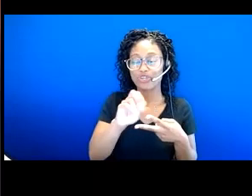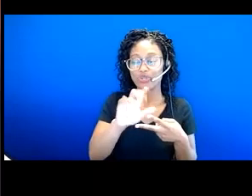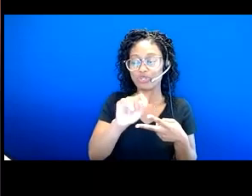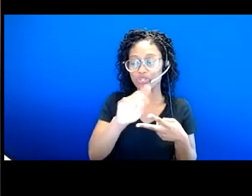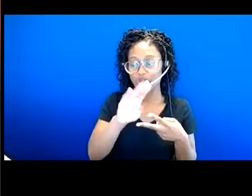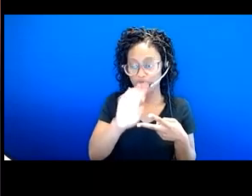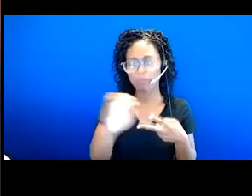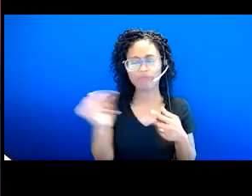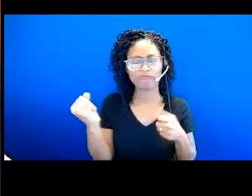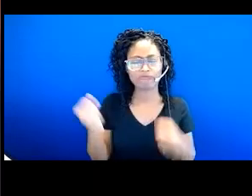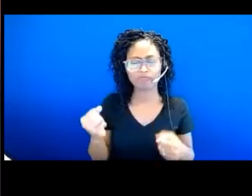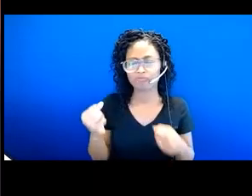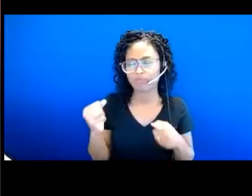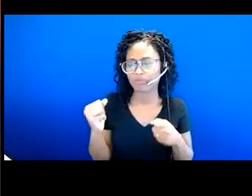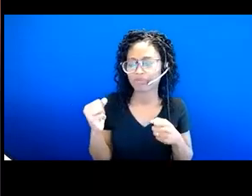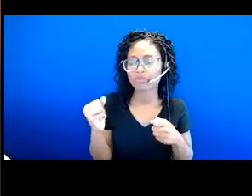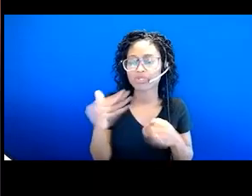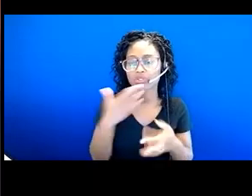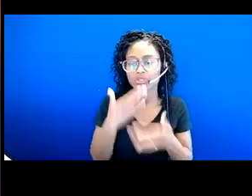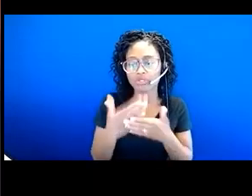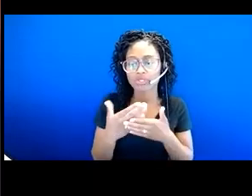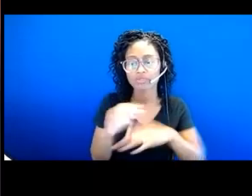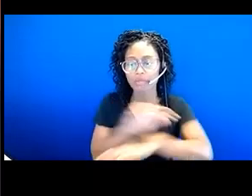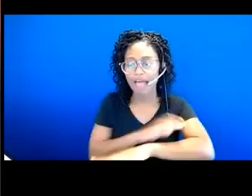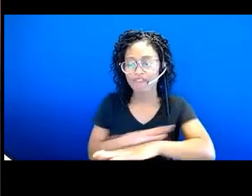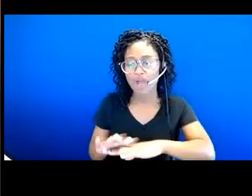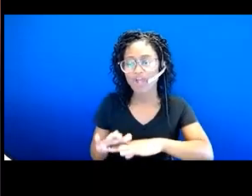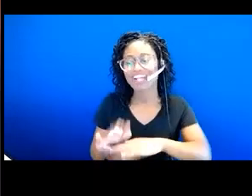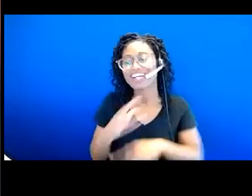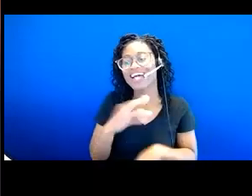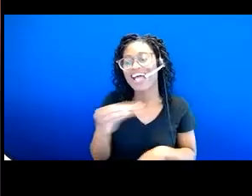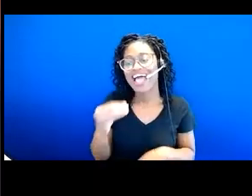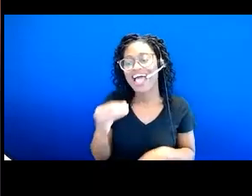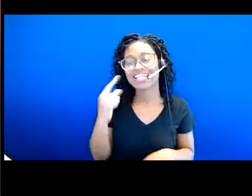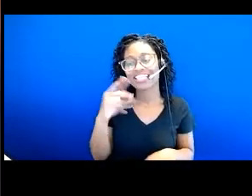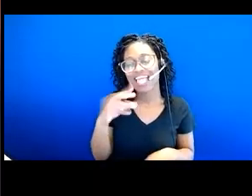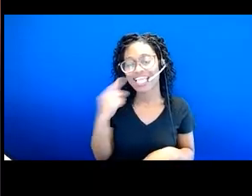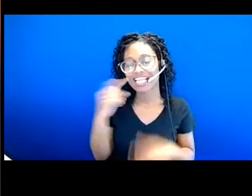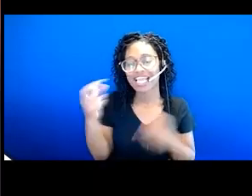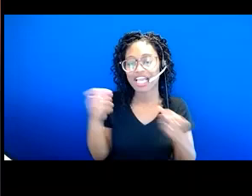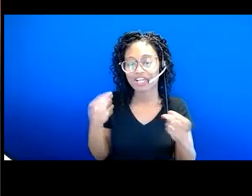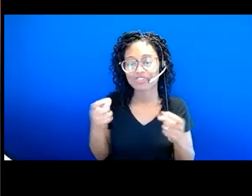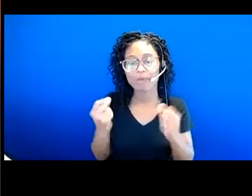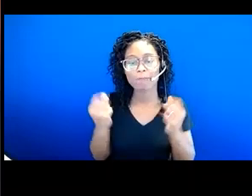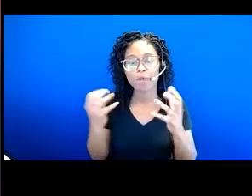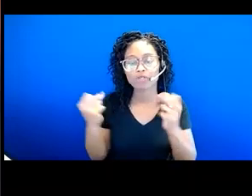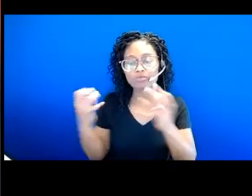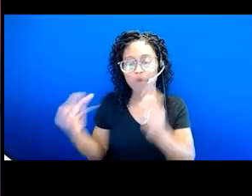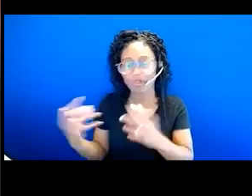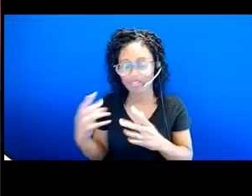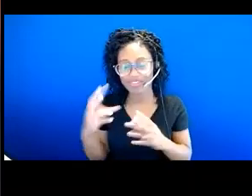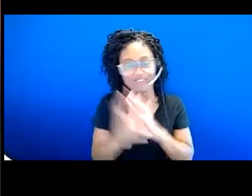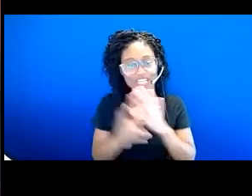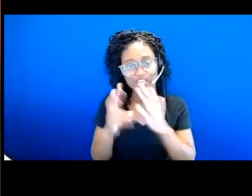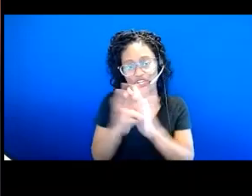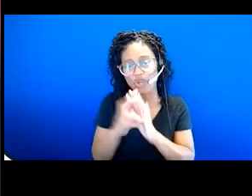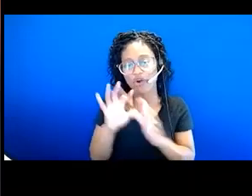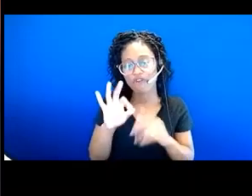servers everywhere. They can handle multiple video formats. And they also will give